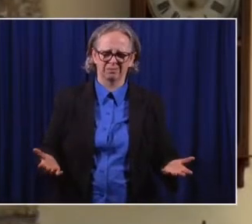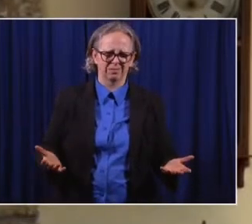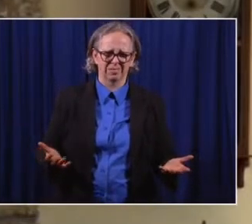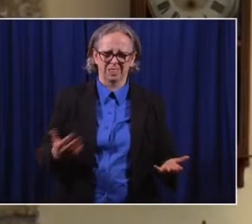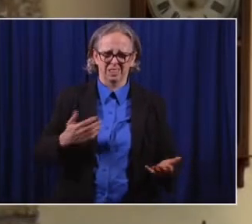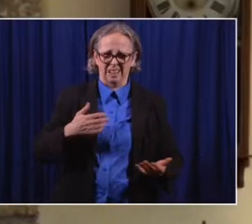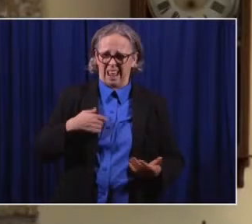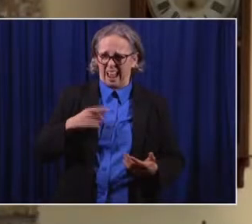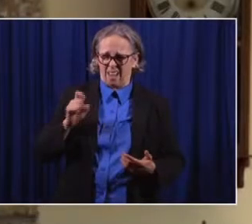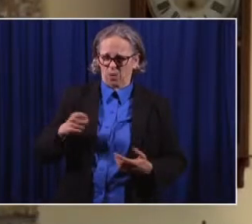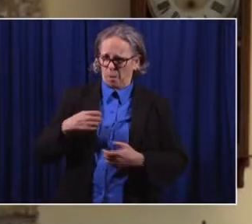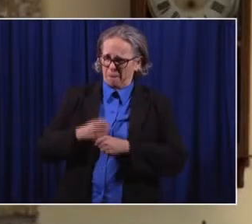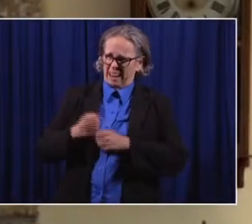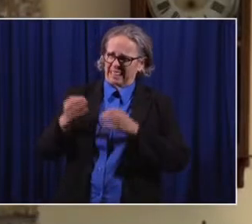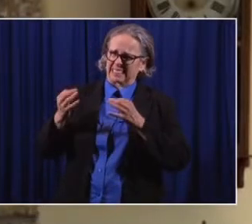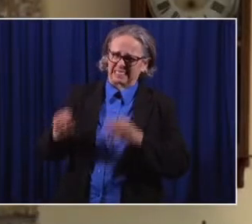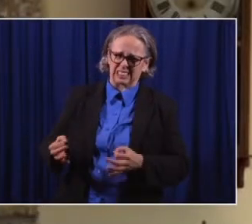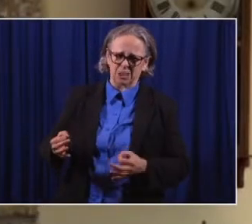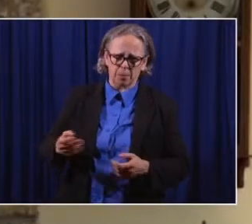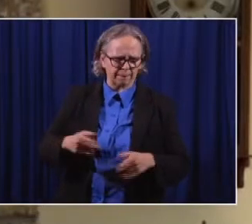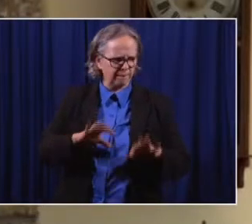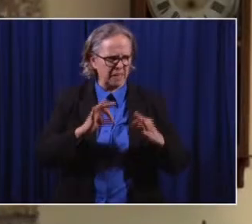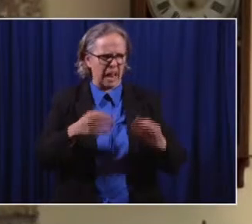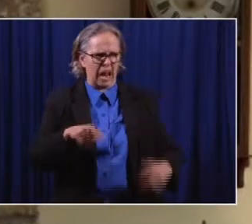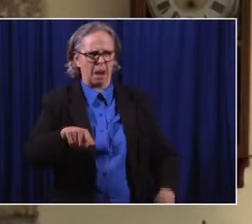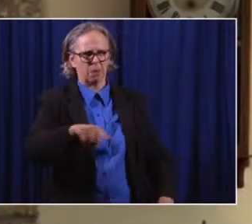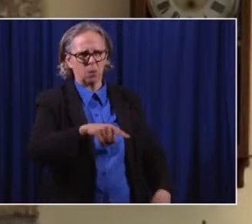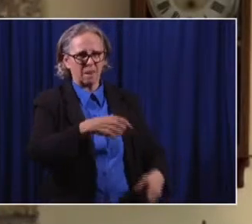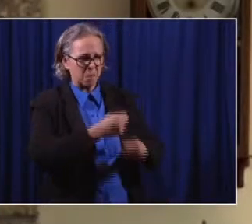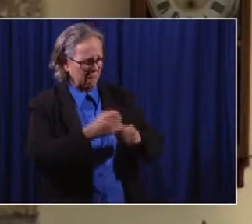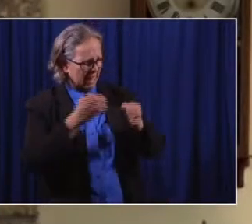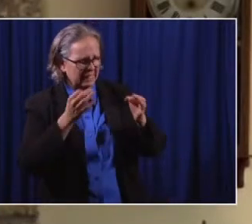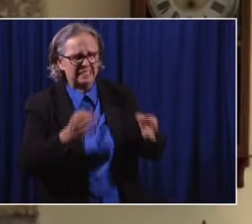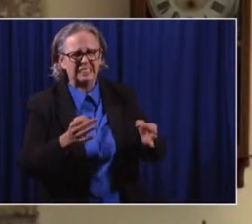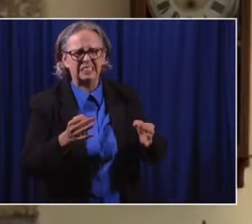and people running nursing homes have to make.